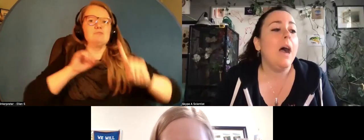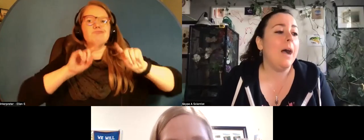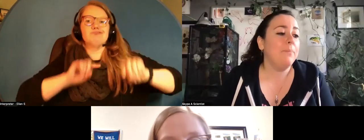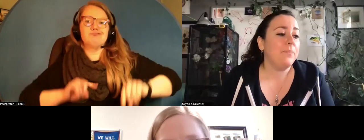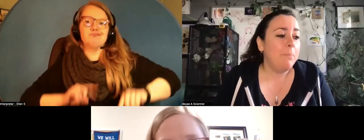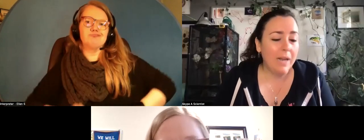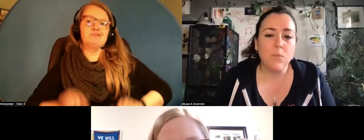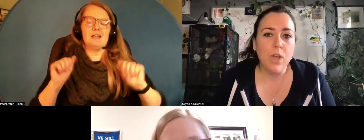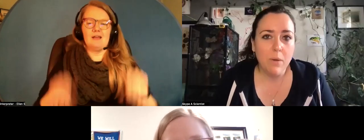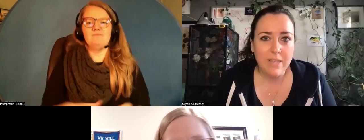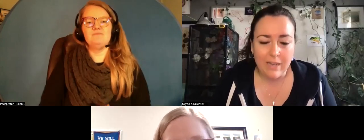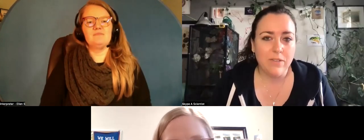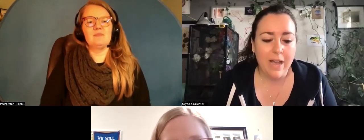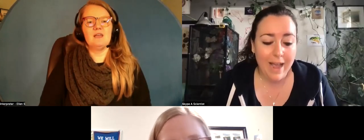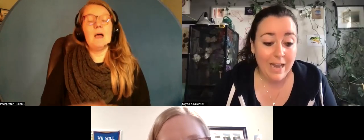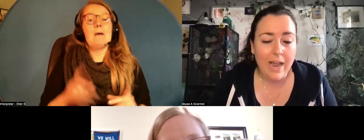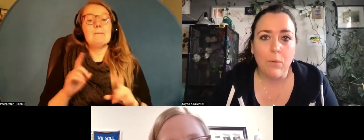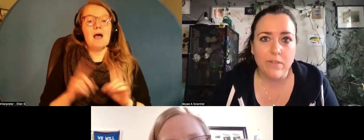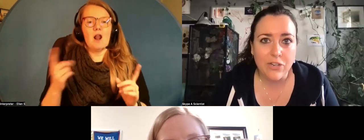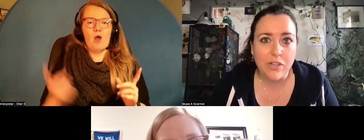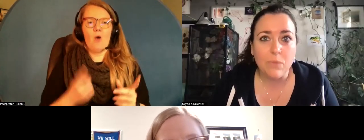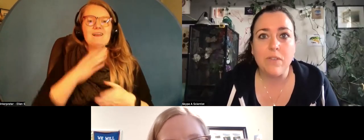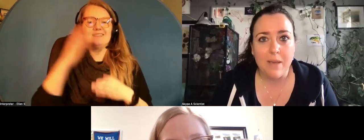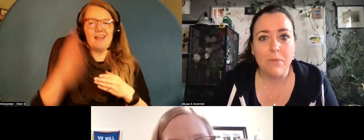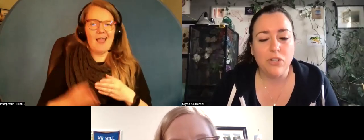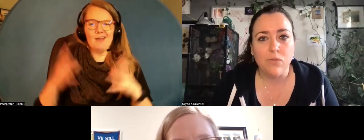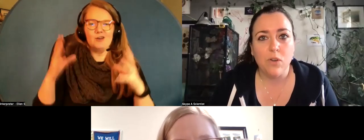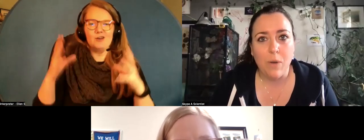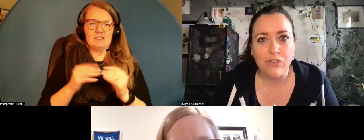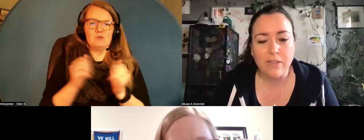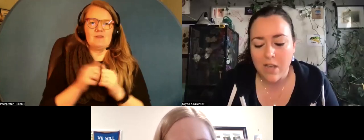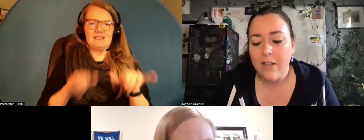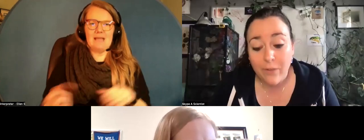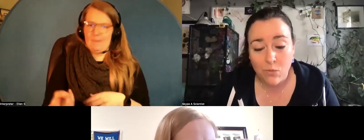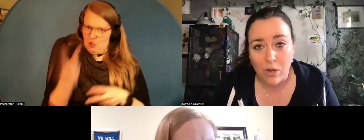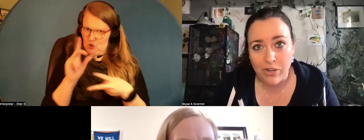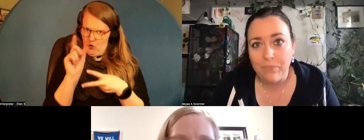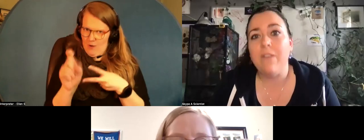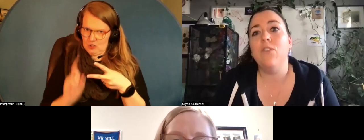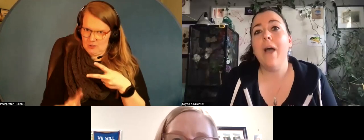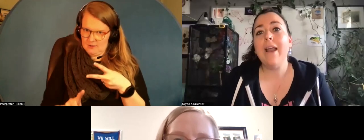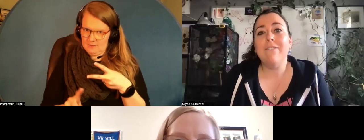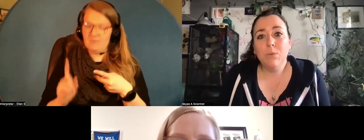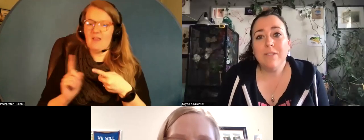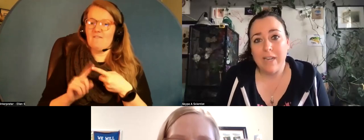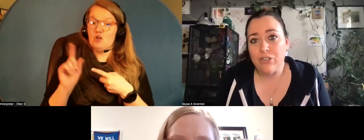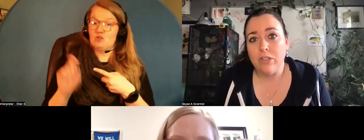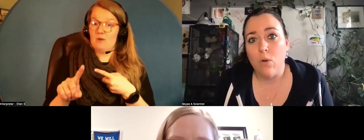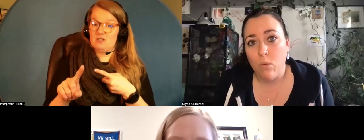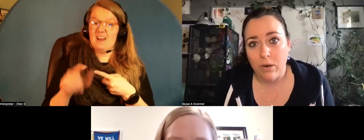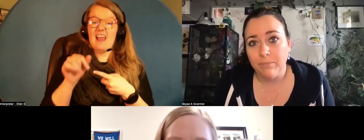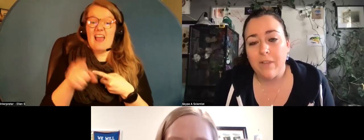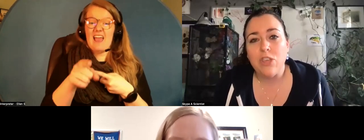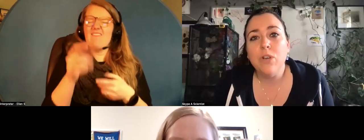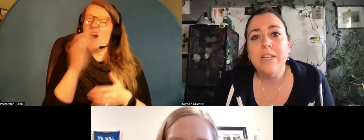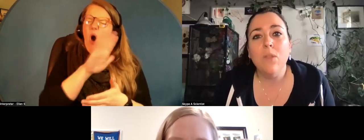you. But we always end our sessions with the same 2 questions. The first question: if you had everyone's attention in the